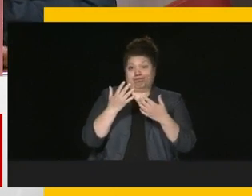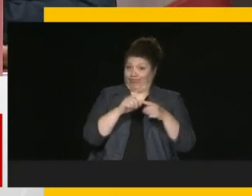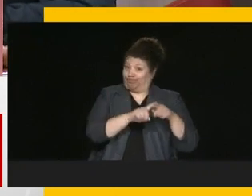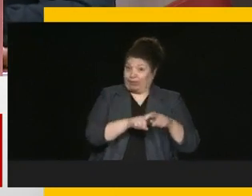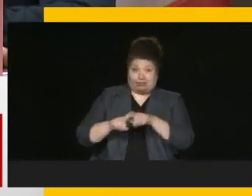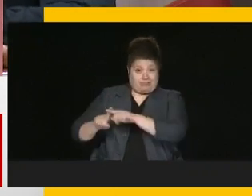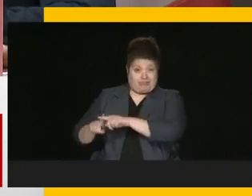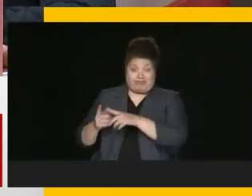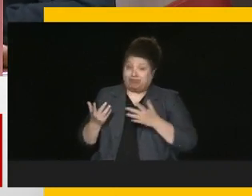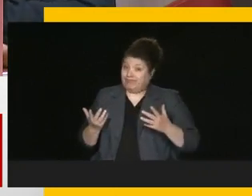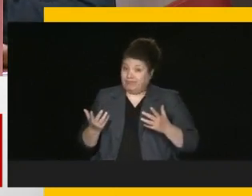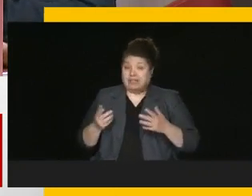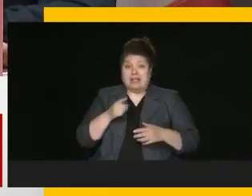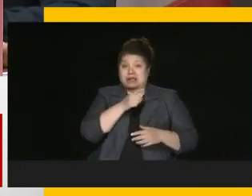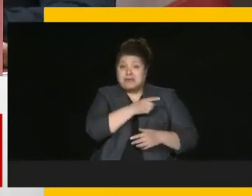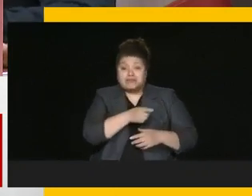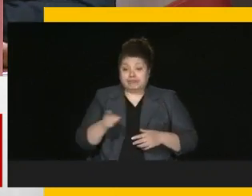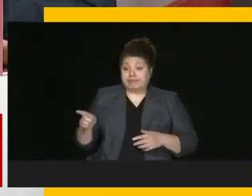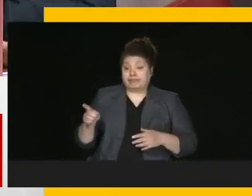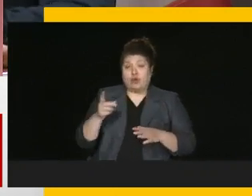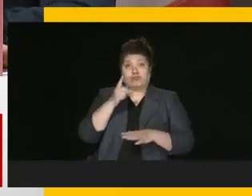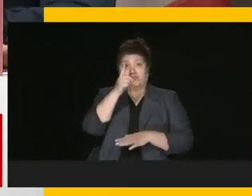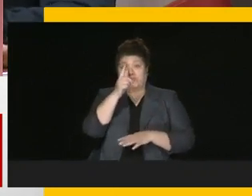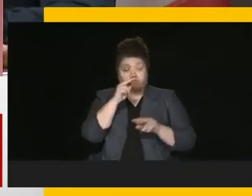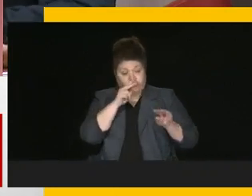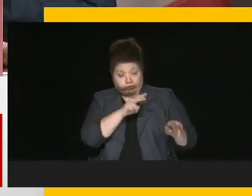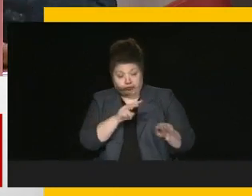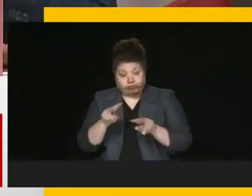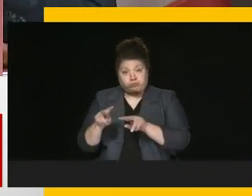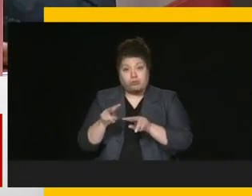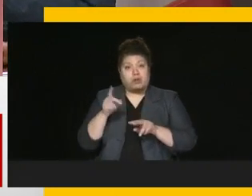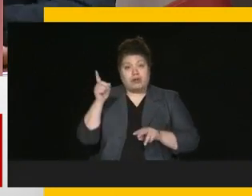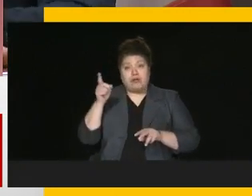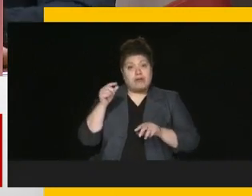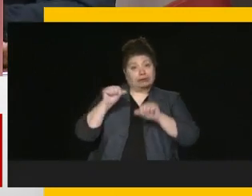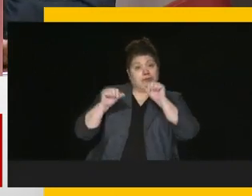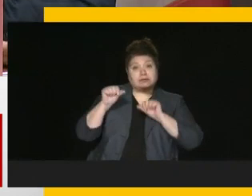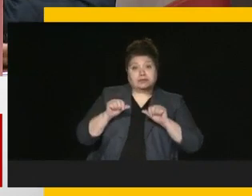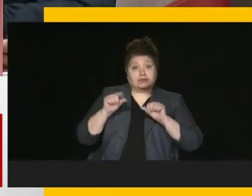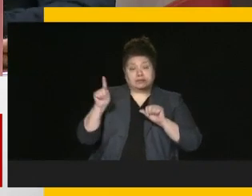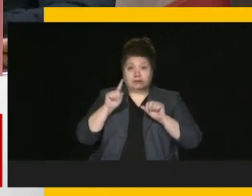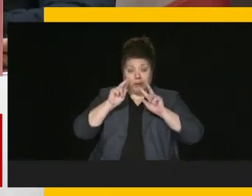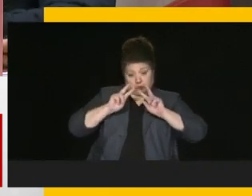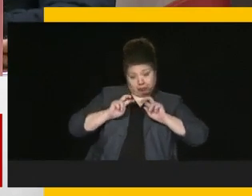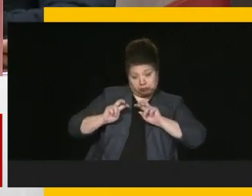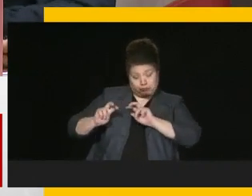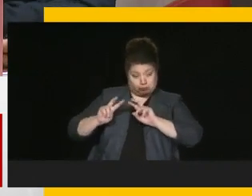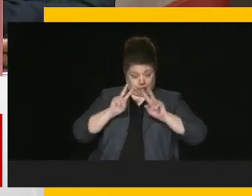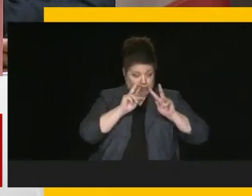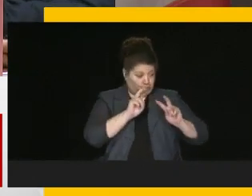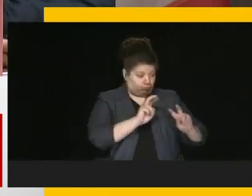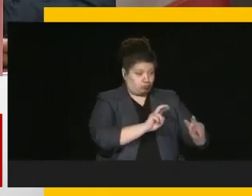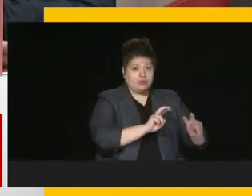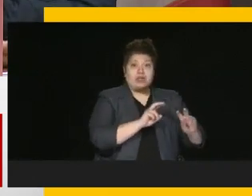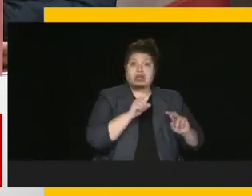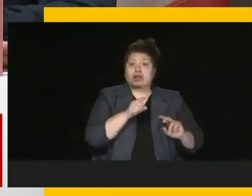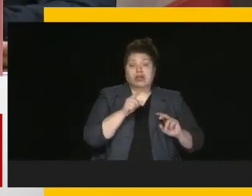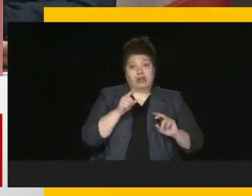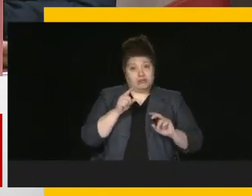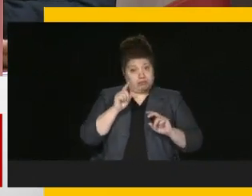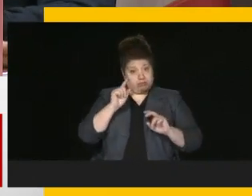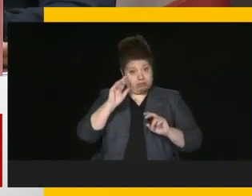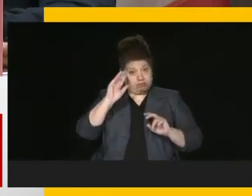their epidemics very closely. If it becomes clear that we are on the downward side of the